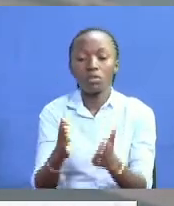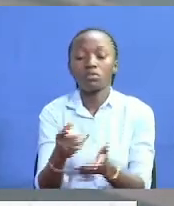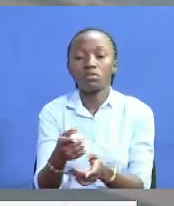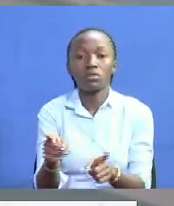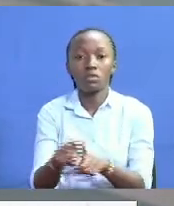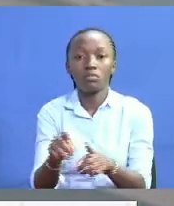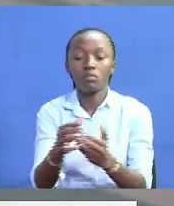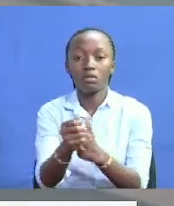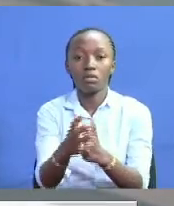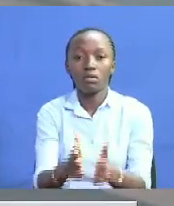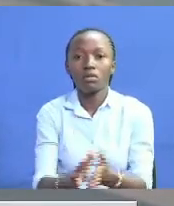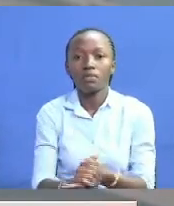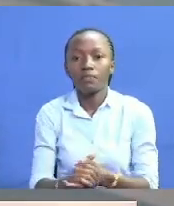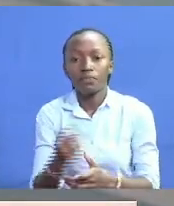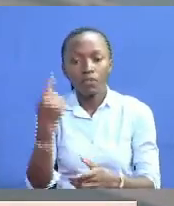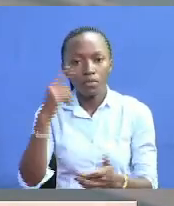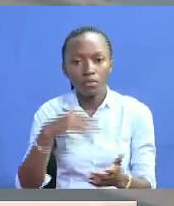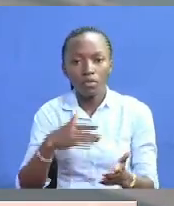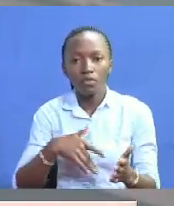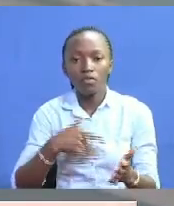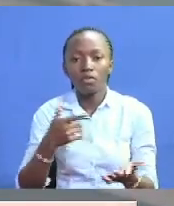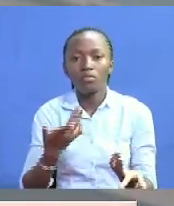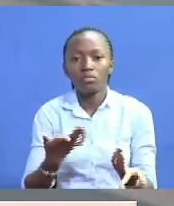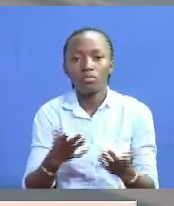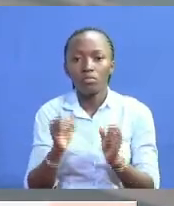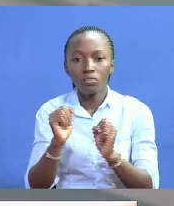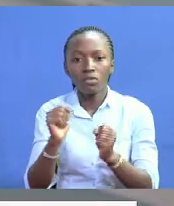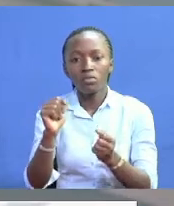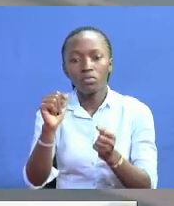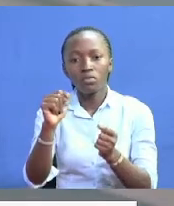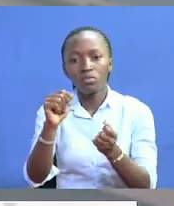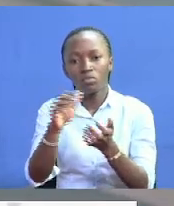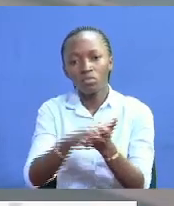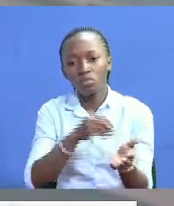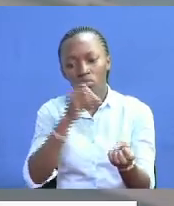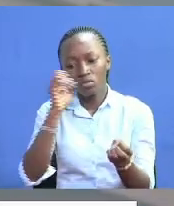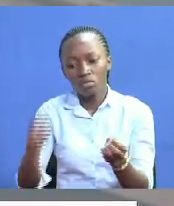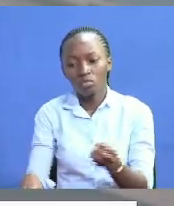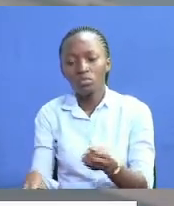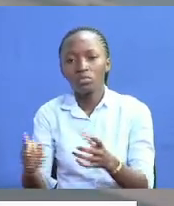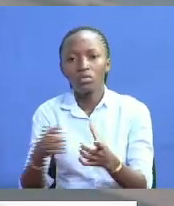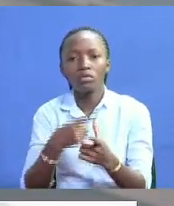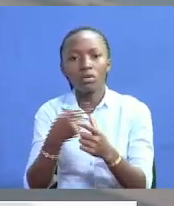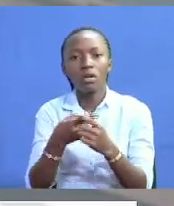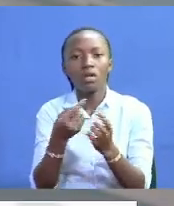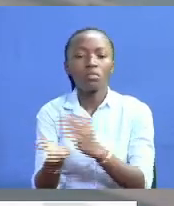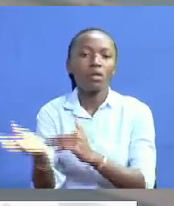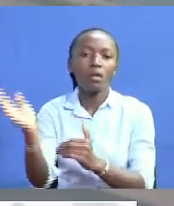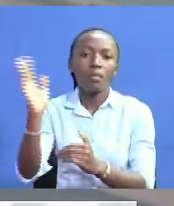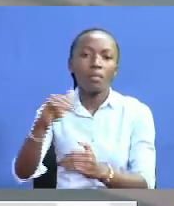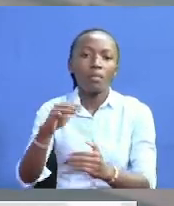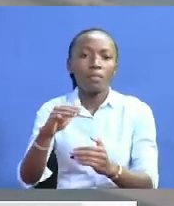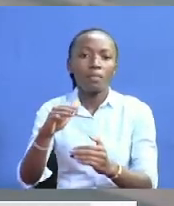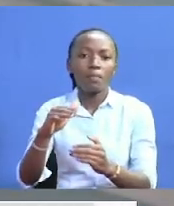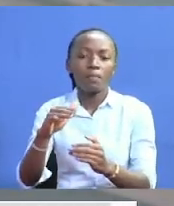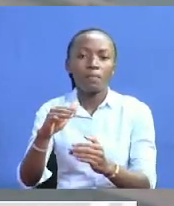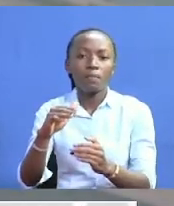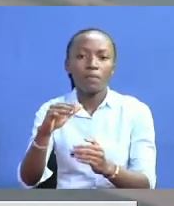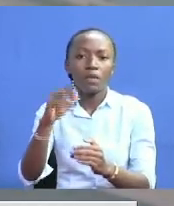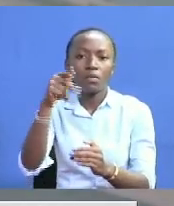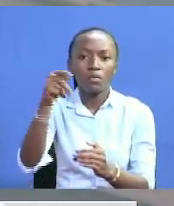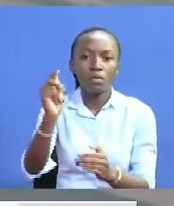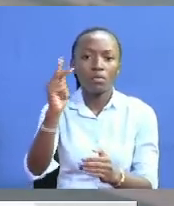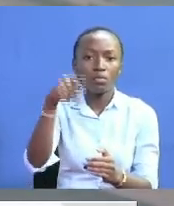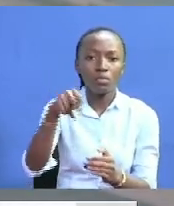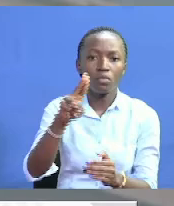she requires. So for me, I feel they should just scrap it off and bring back the popular way